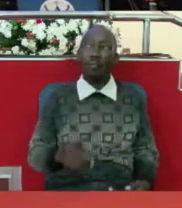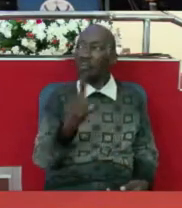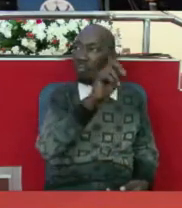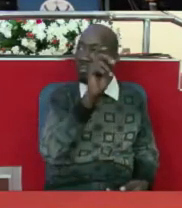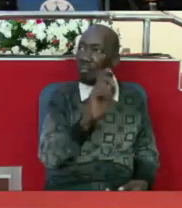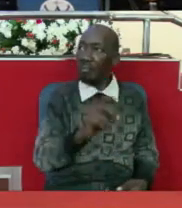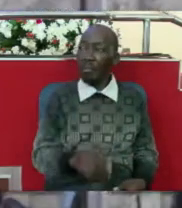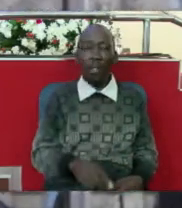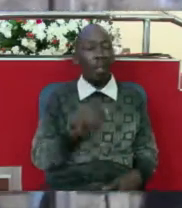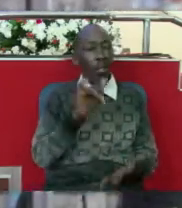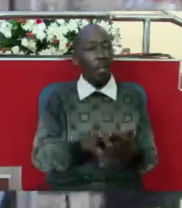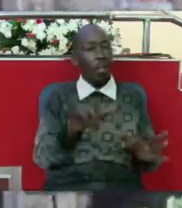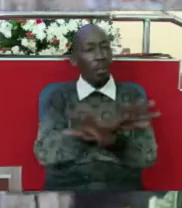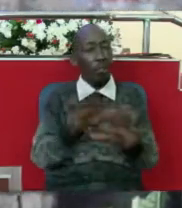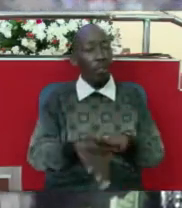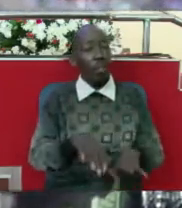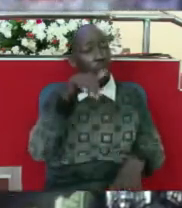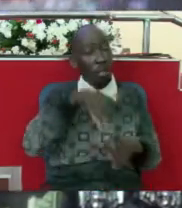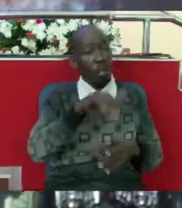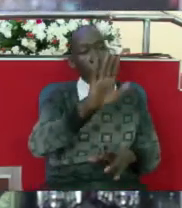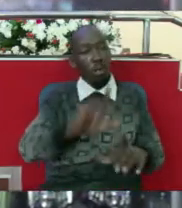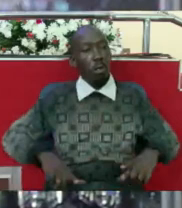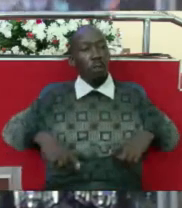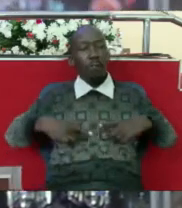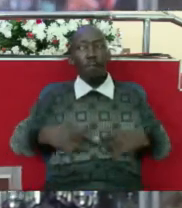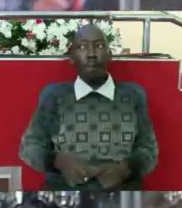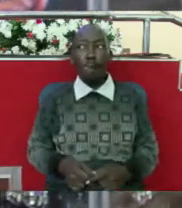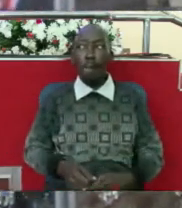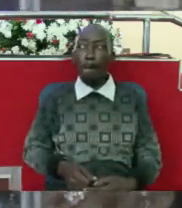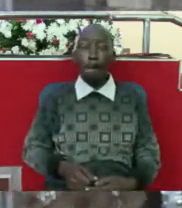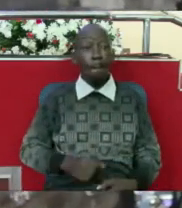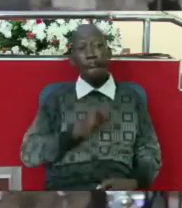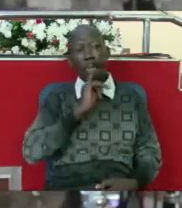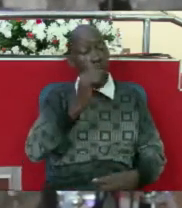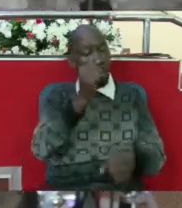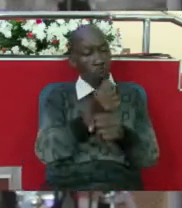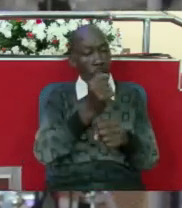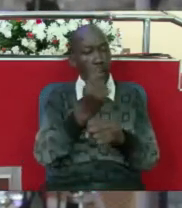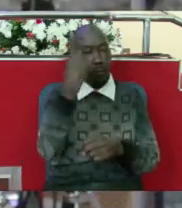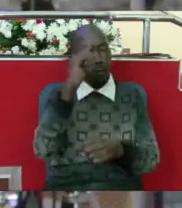that everything in your life is working for good